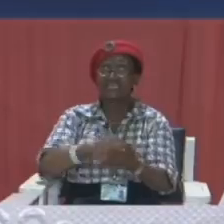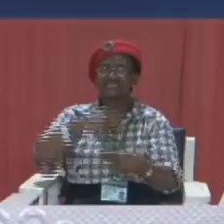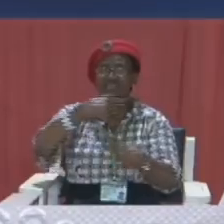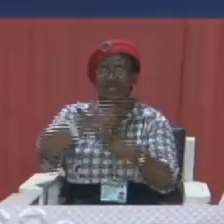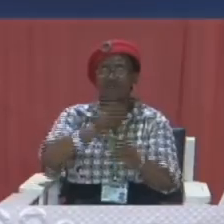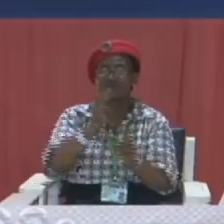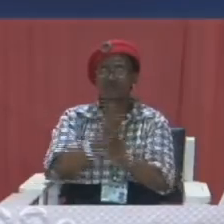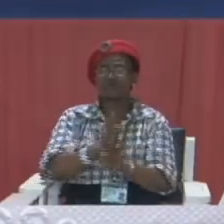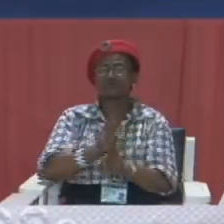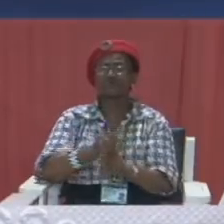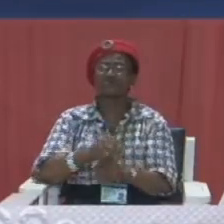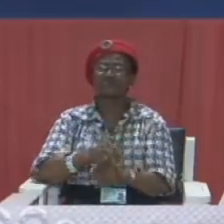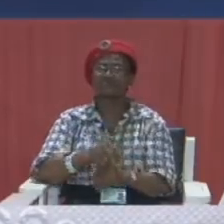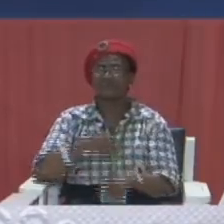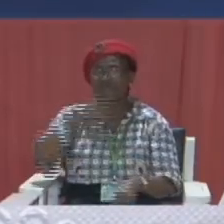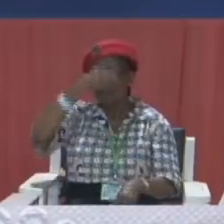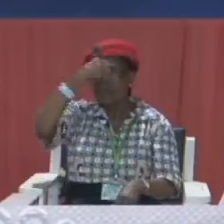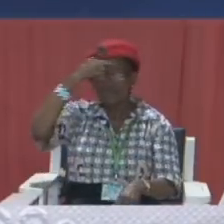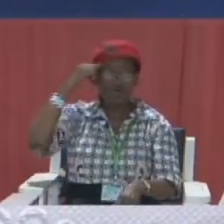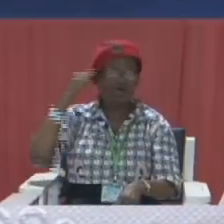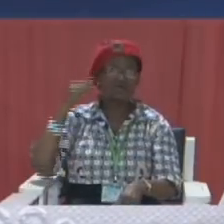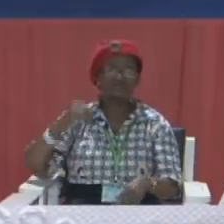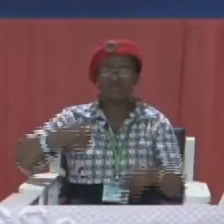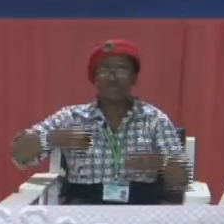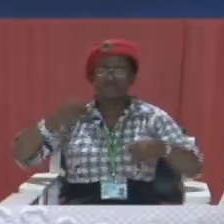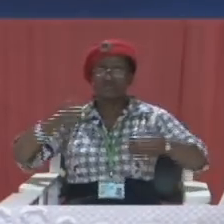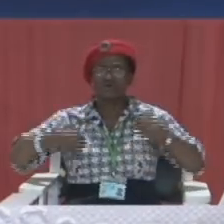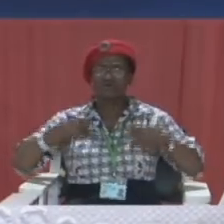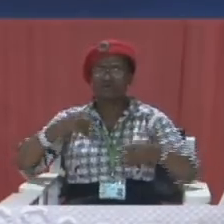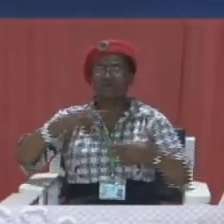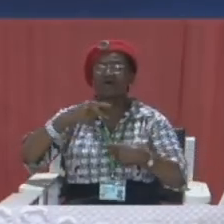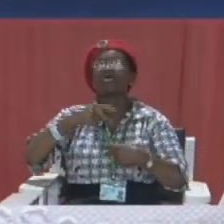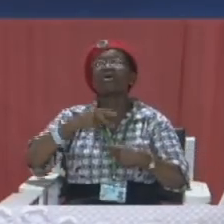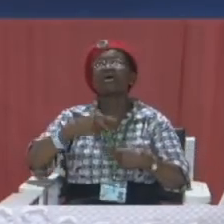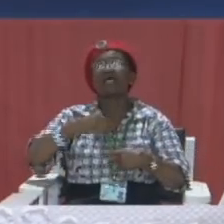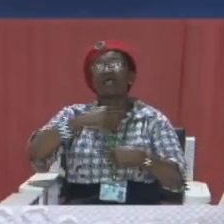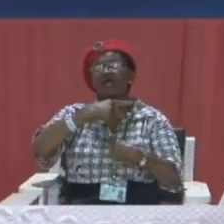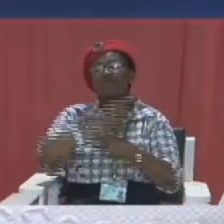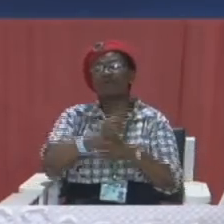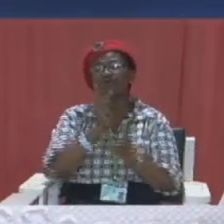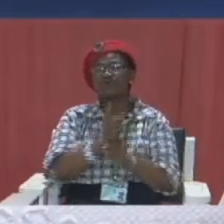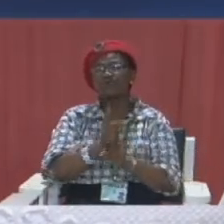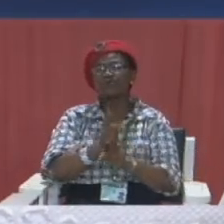produce. Because joy produces strength.